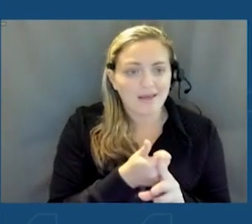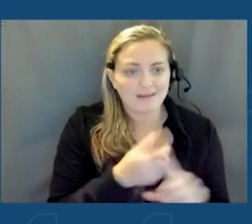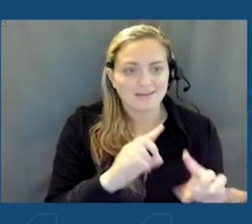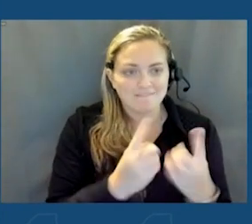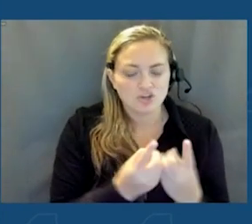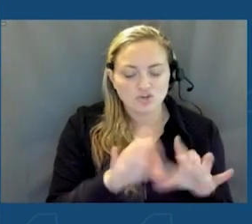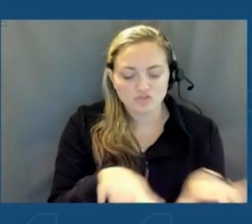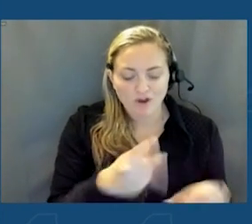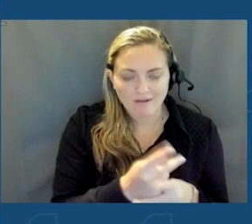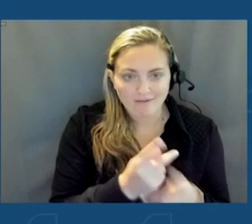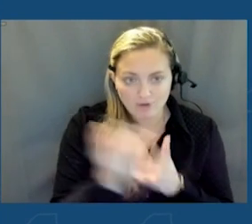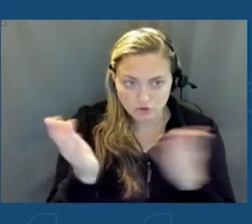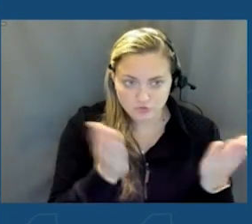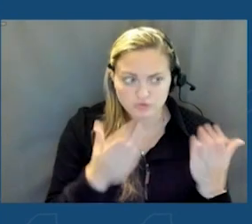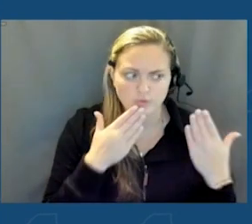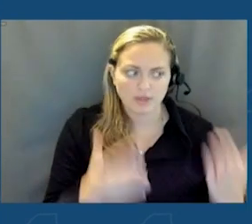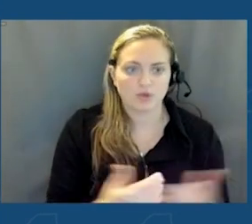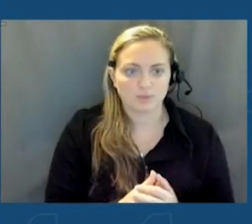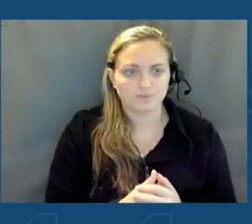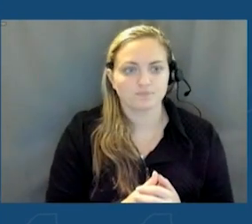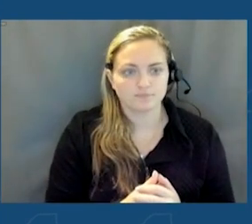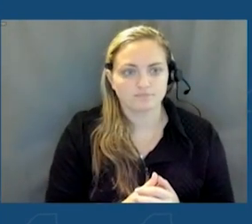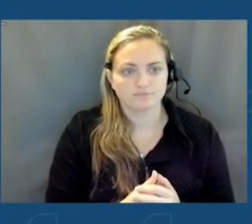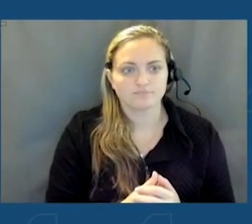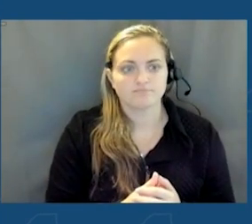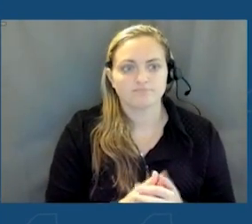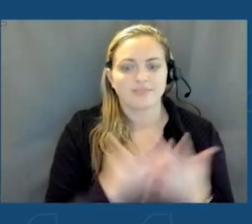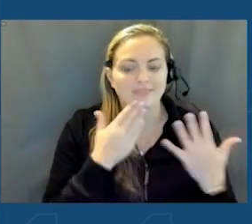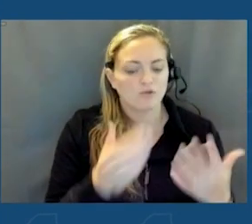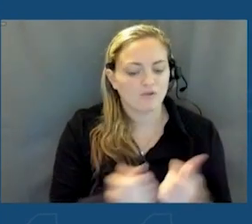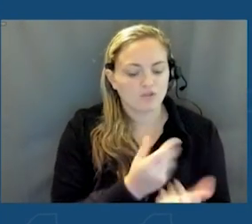Childcare Services. So thank you of what you do at OCFS.